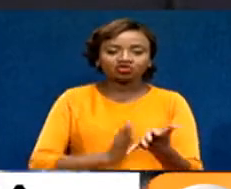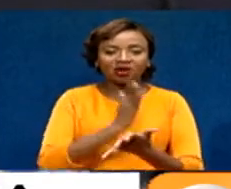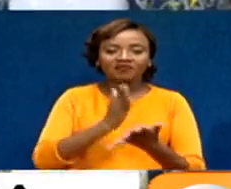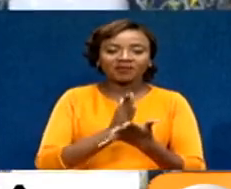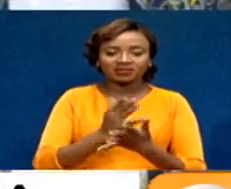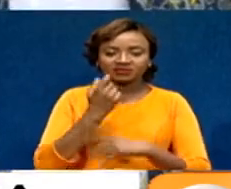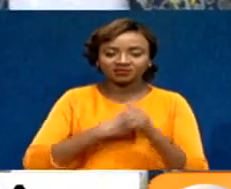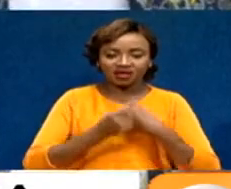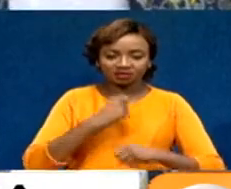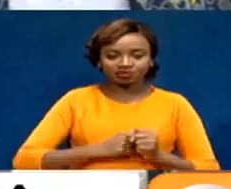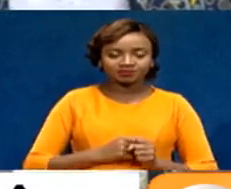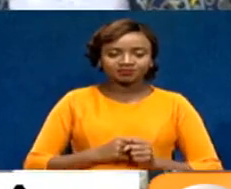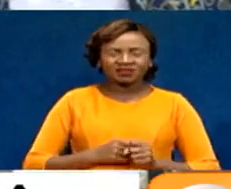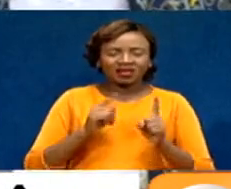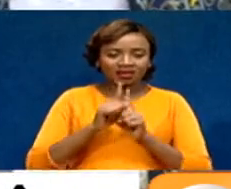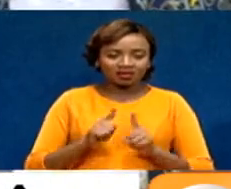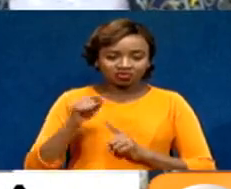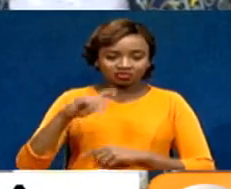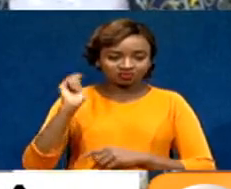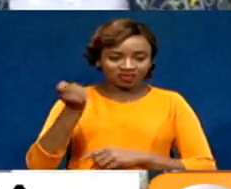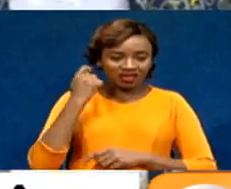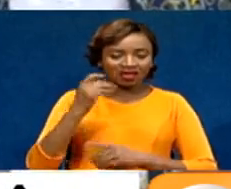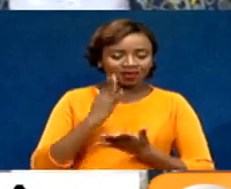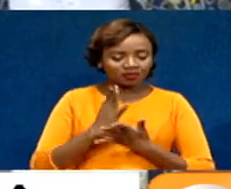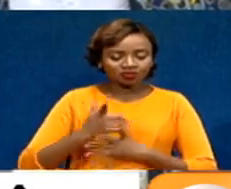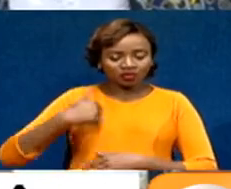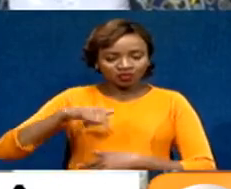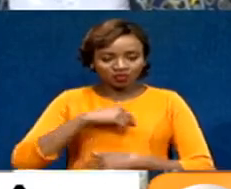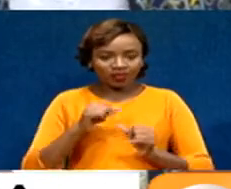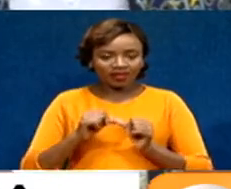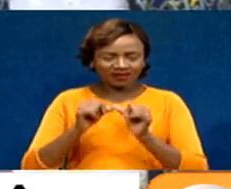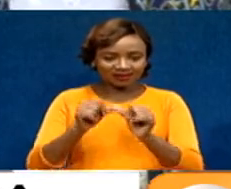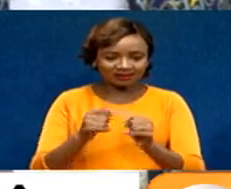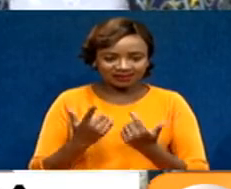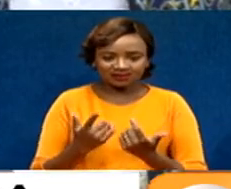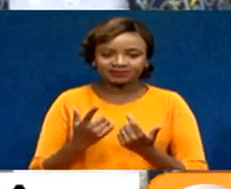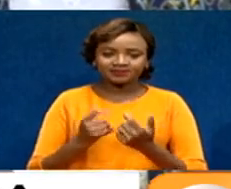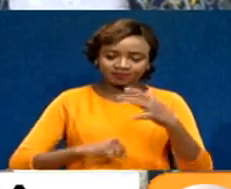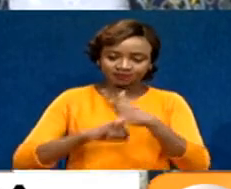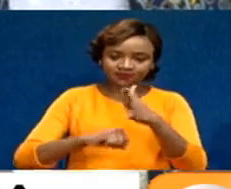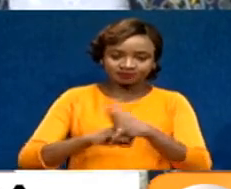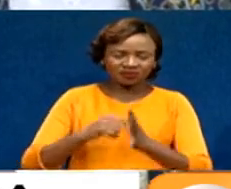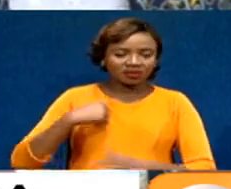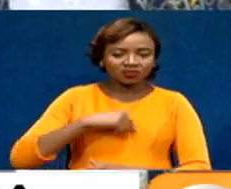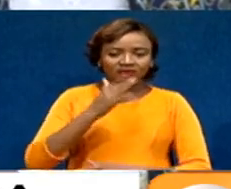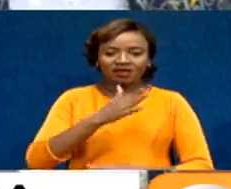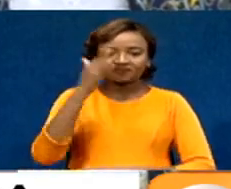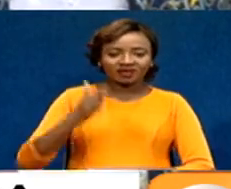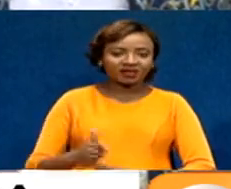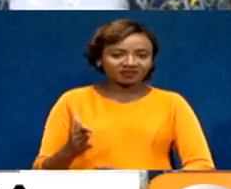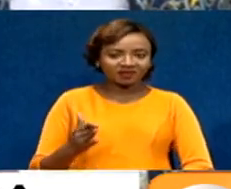affirmative action. And Kenya, we are still behind. We have never really